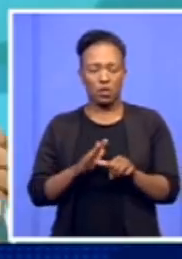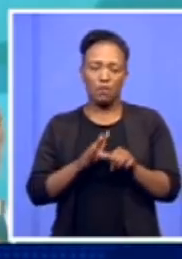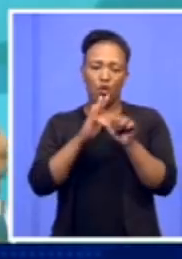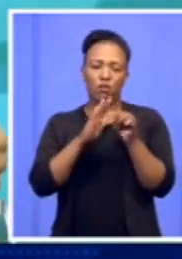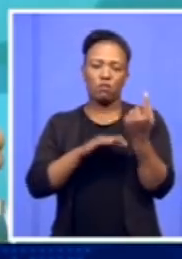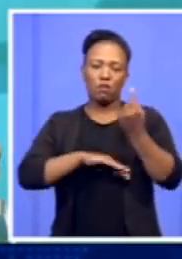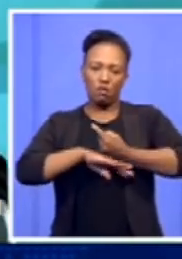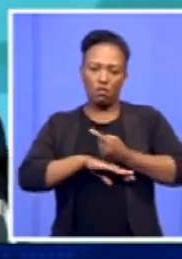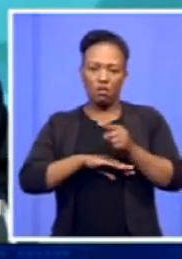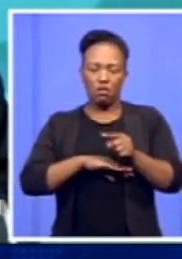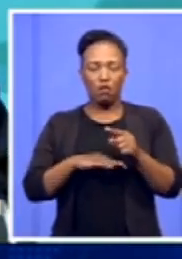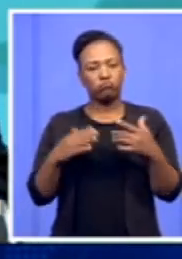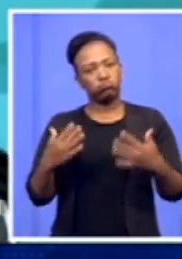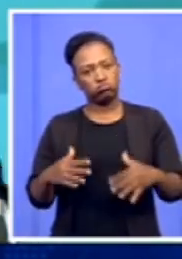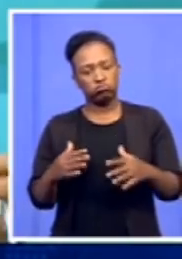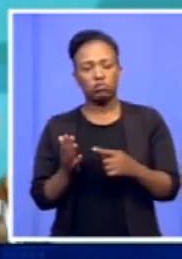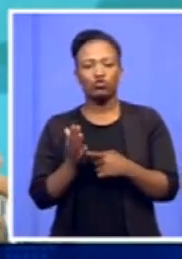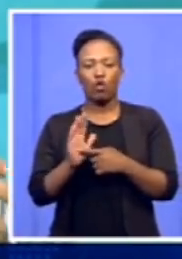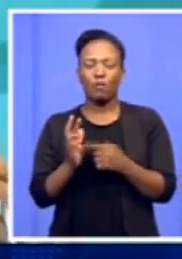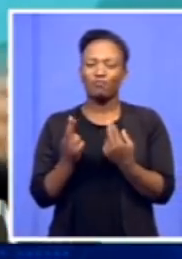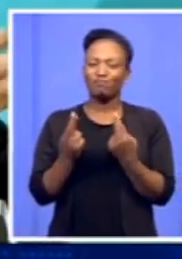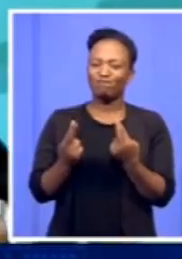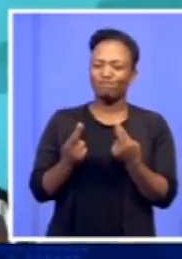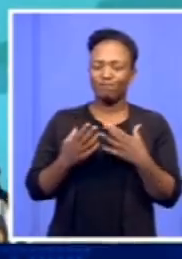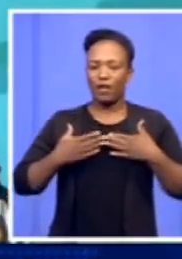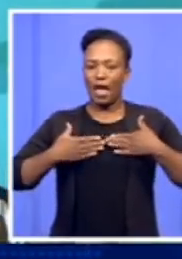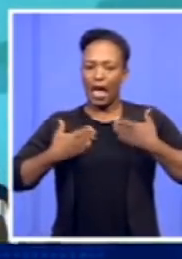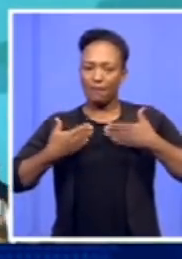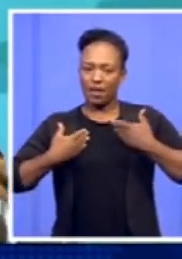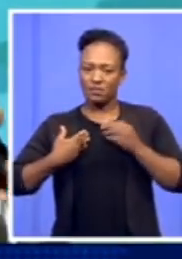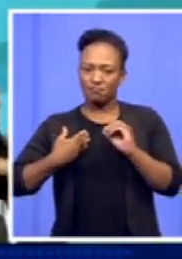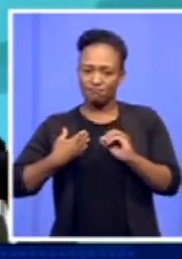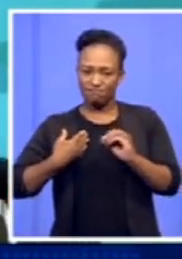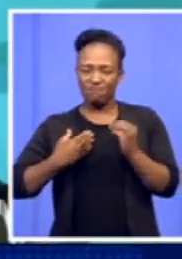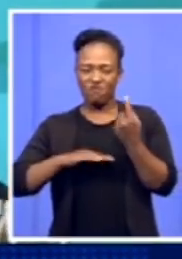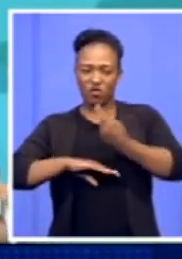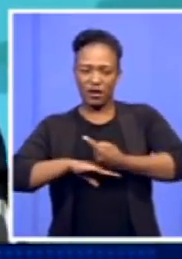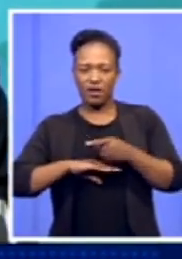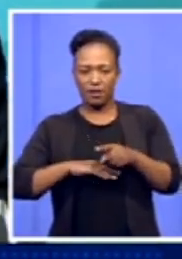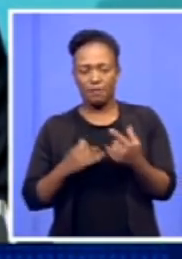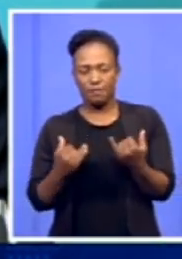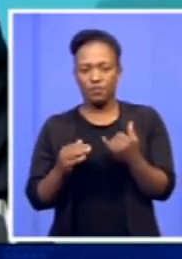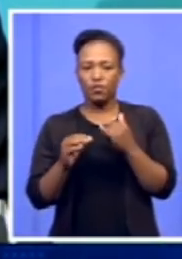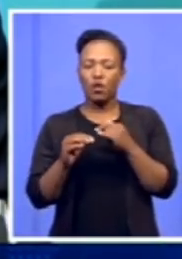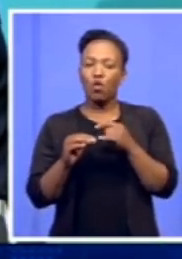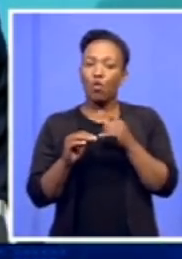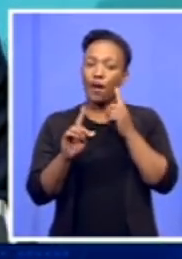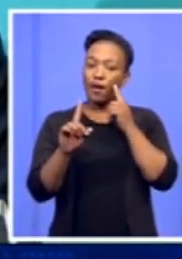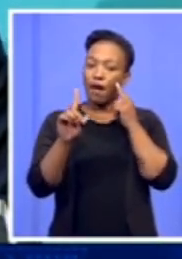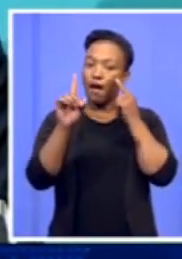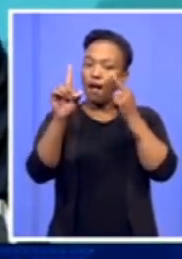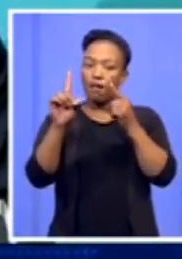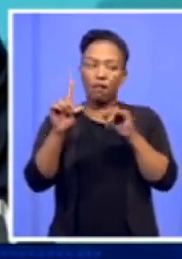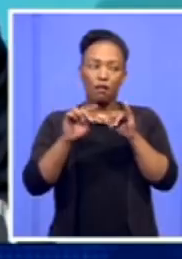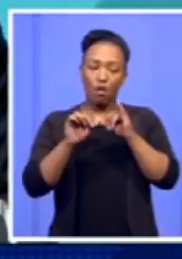hope and happiness for us. And this is a common goal that we are pursuing. We have all